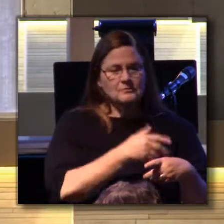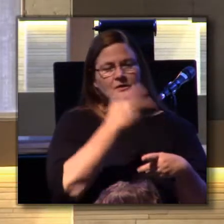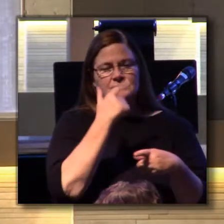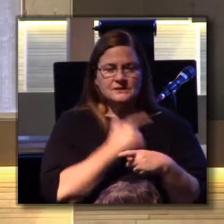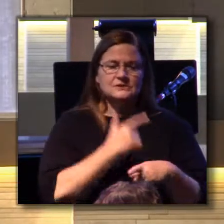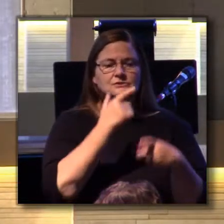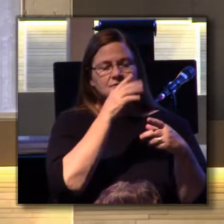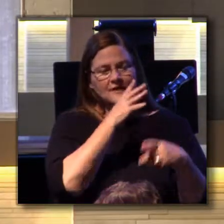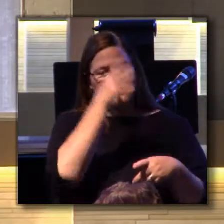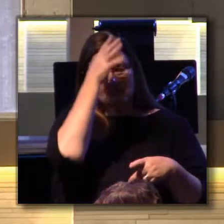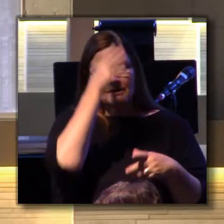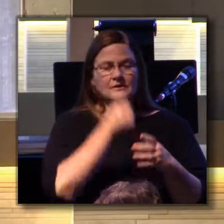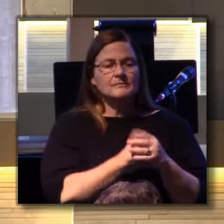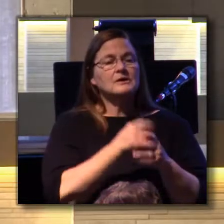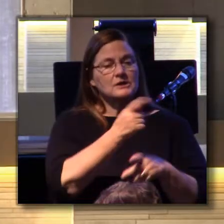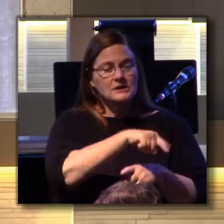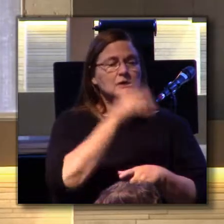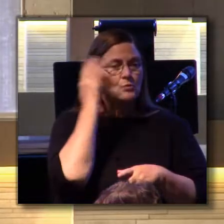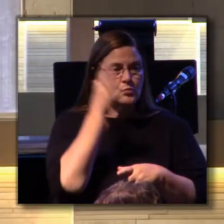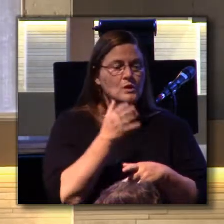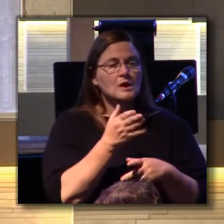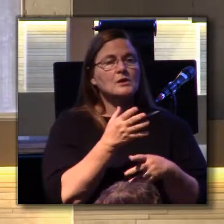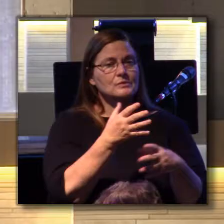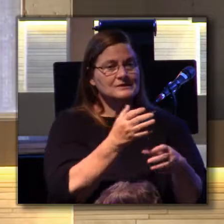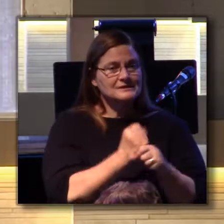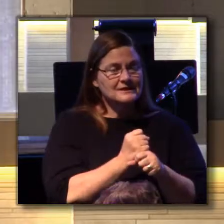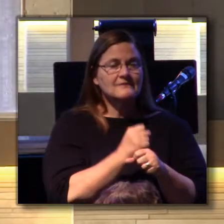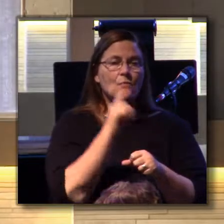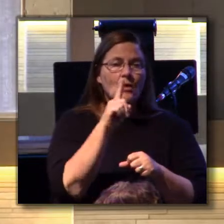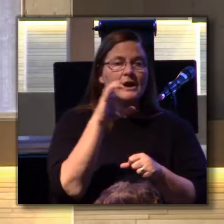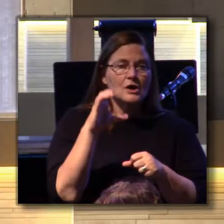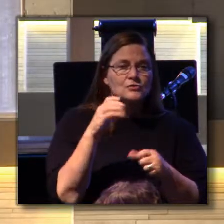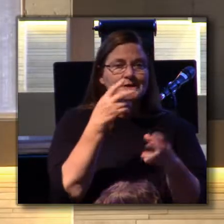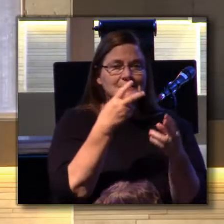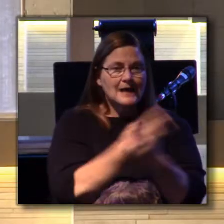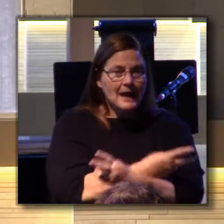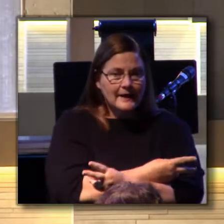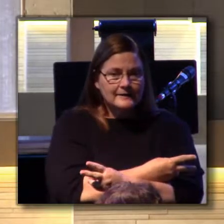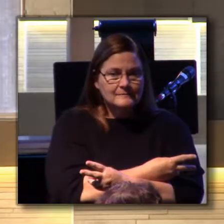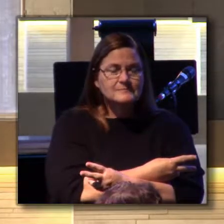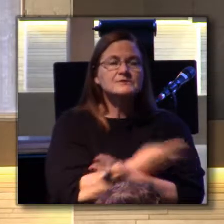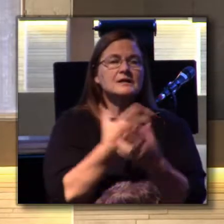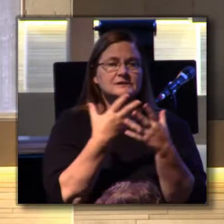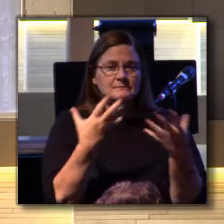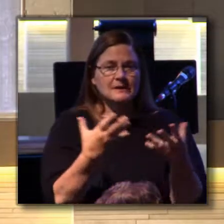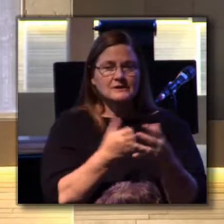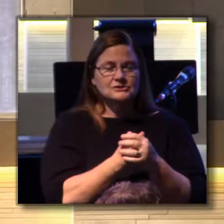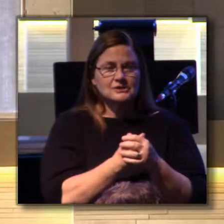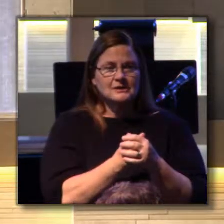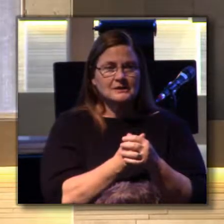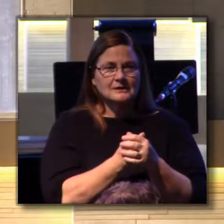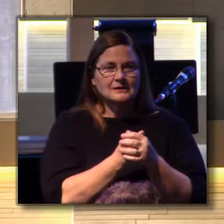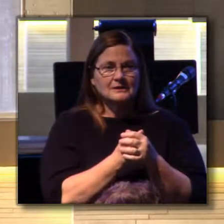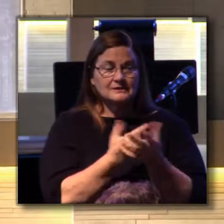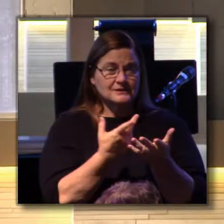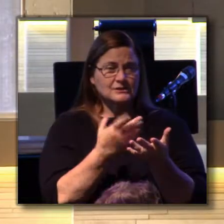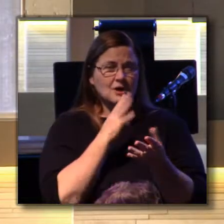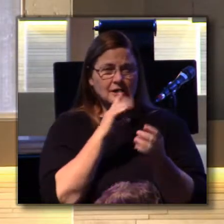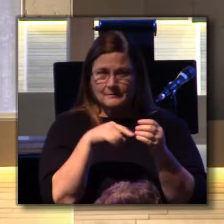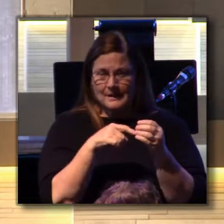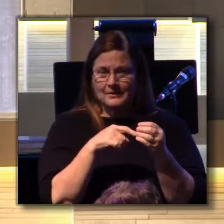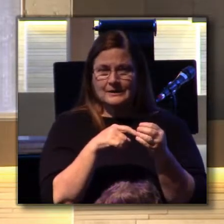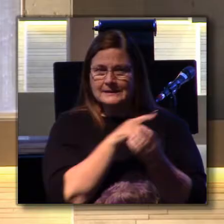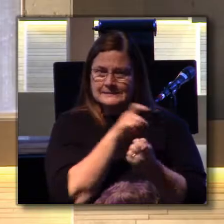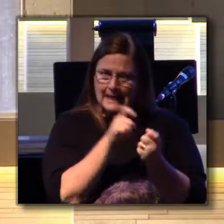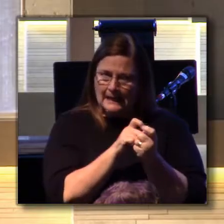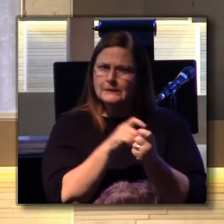that he will receive 100 times as much. And so, what is he looking for, a literal 100 times? No. This